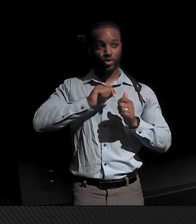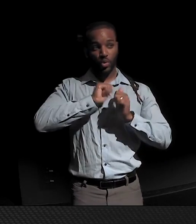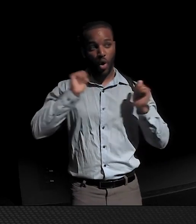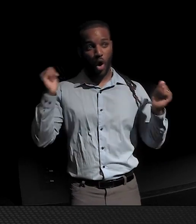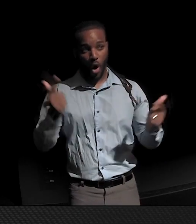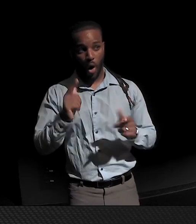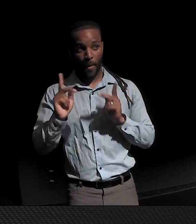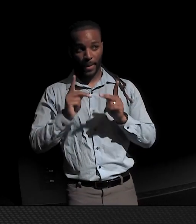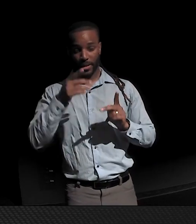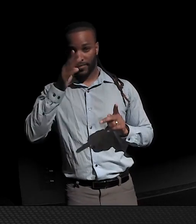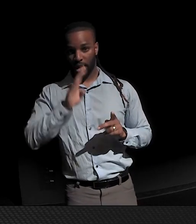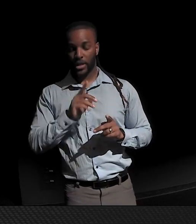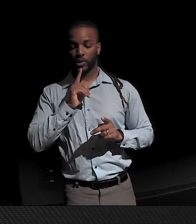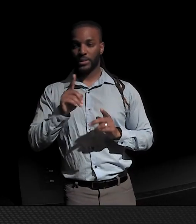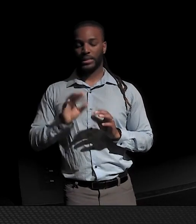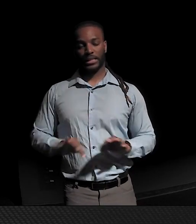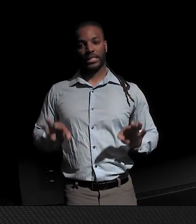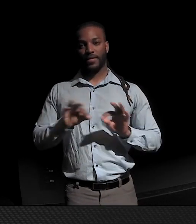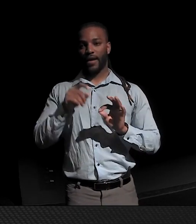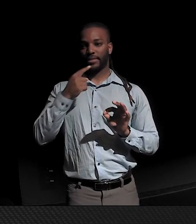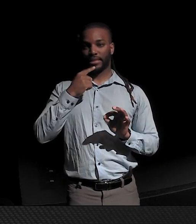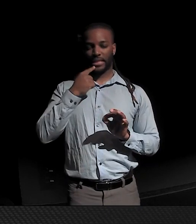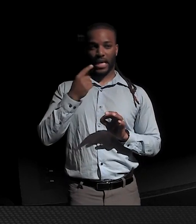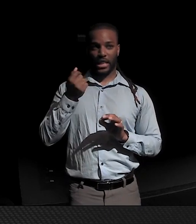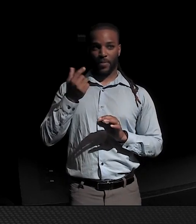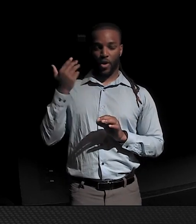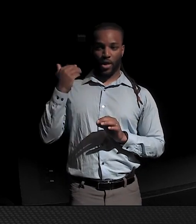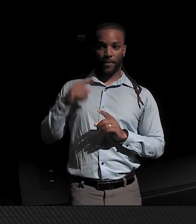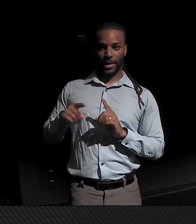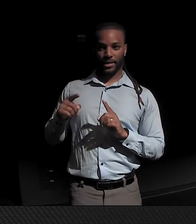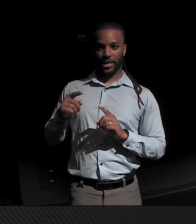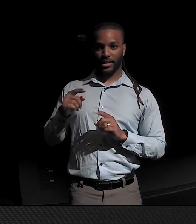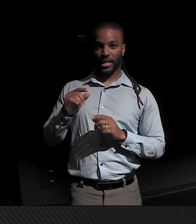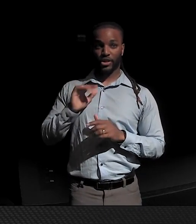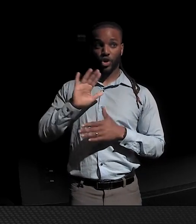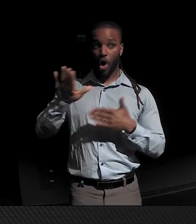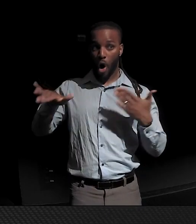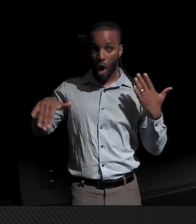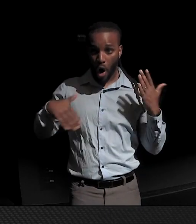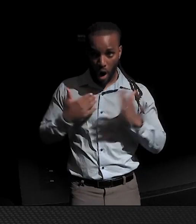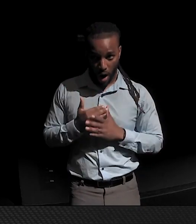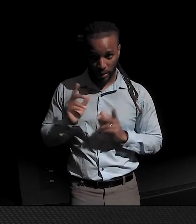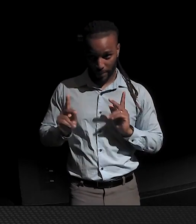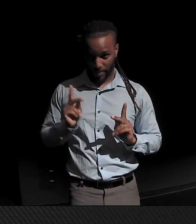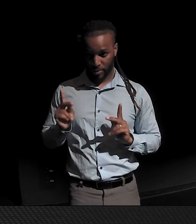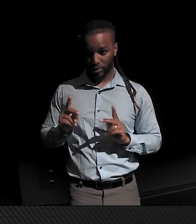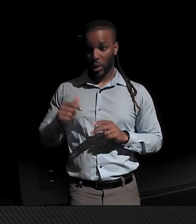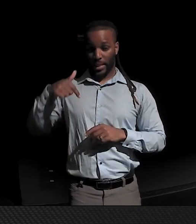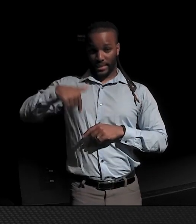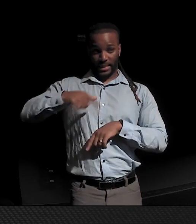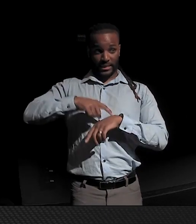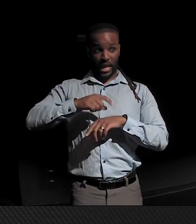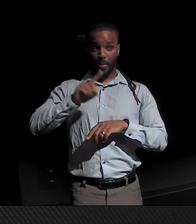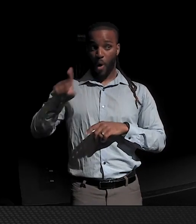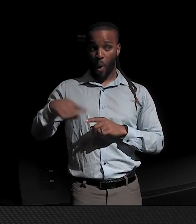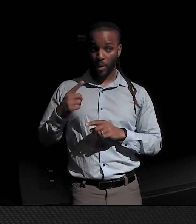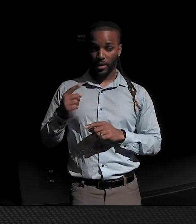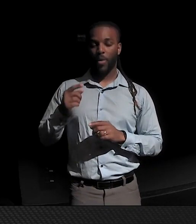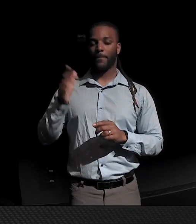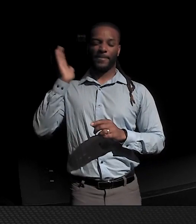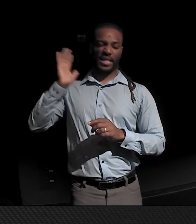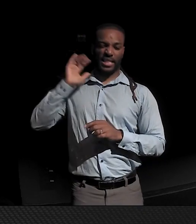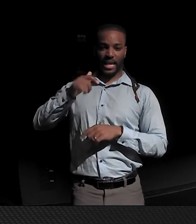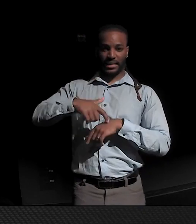God. And it's really significant. I kind of said this already a little bit earlier, but it's all people. So it's, at this time, the only people that could have followed